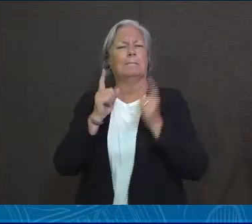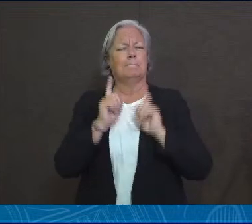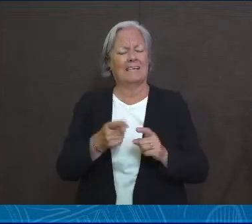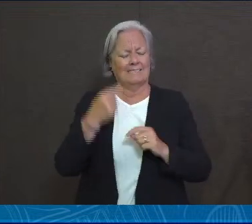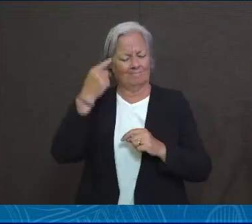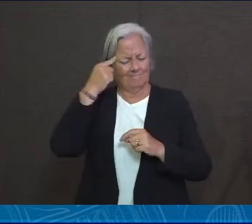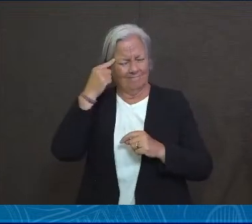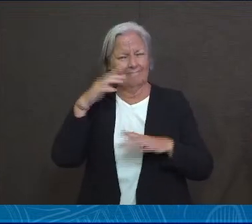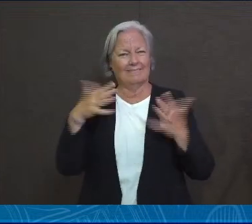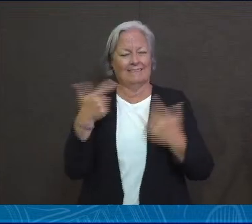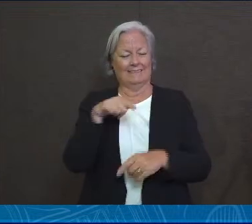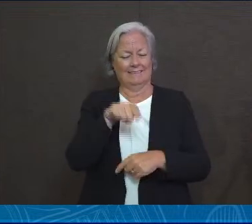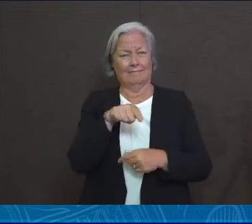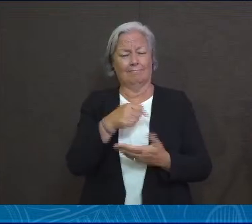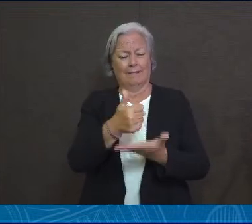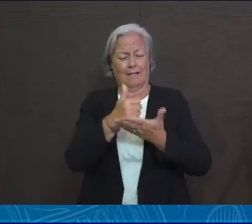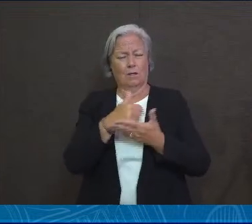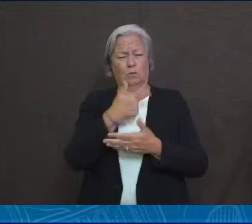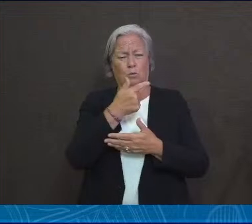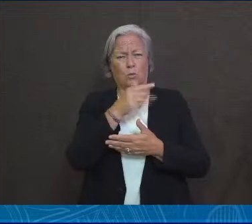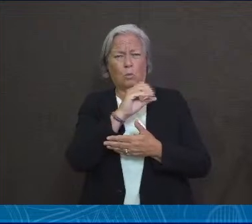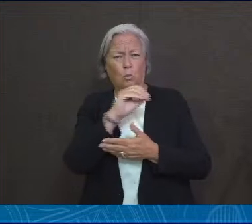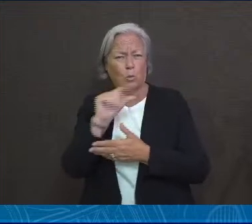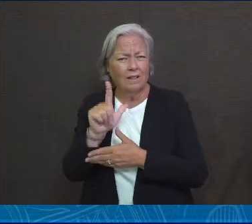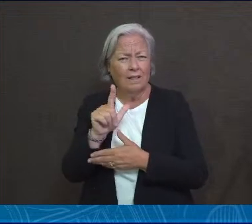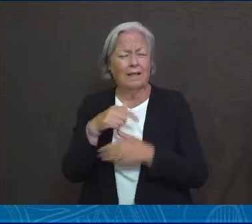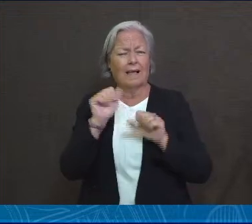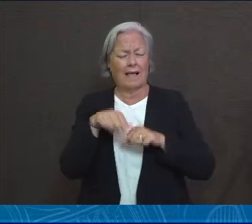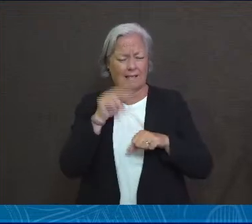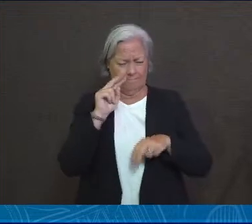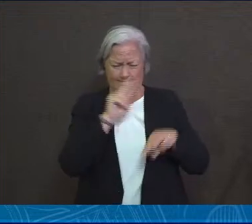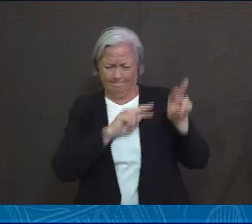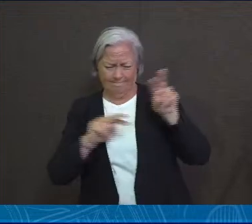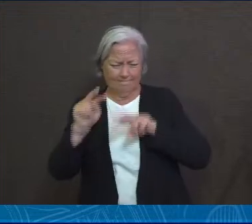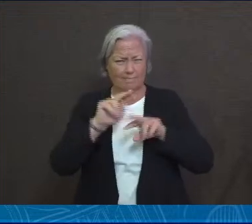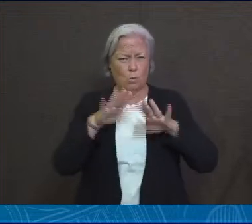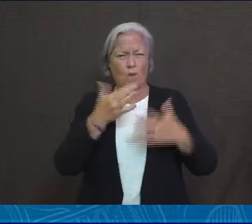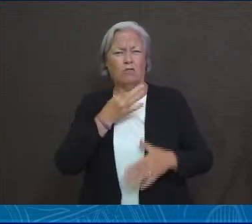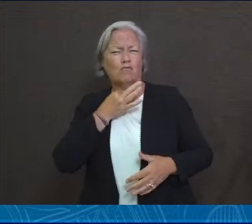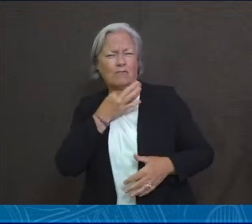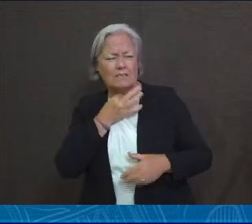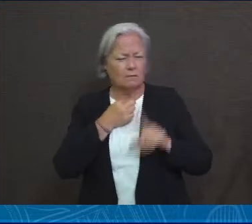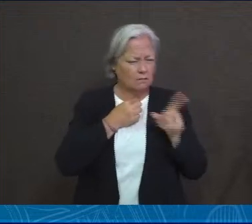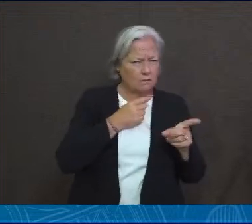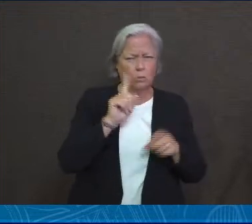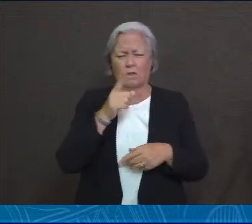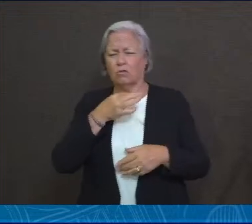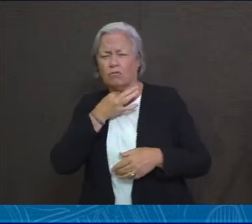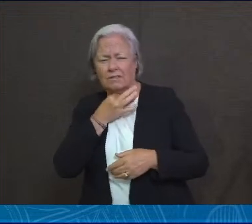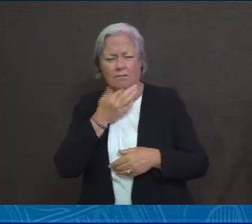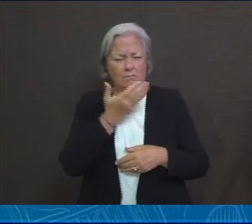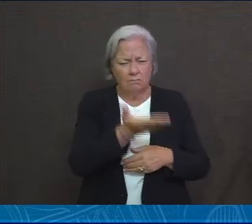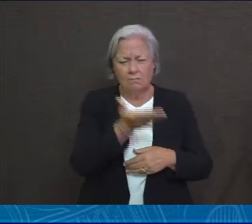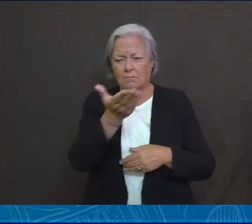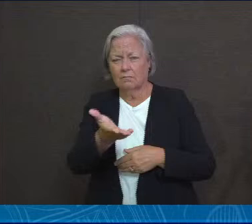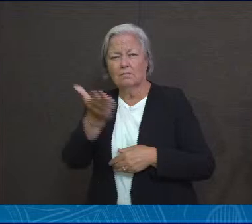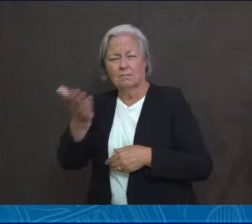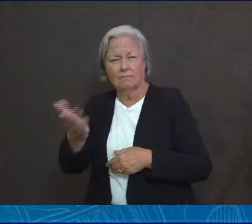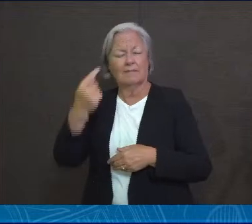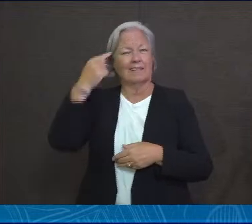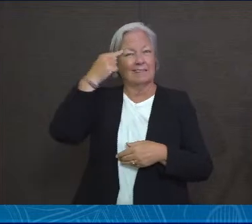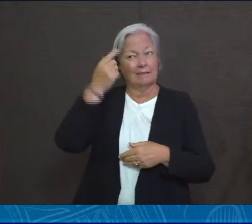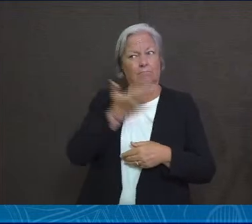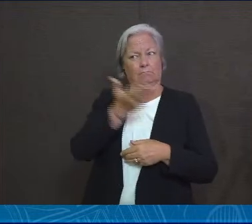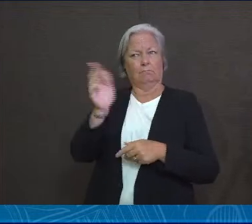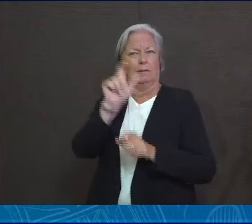way in which we can prioritize risk, prioritize collective investment with consideration for social vulnerable populations.